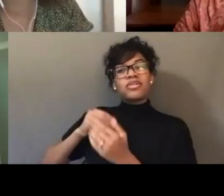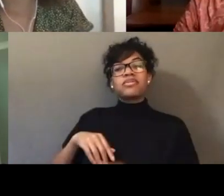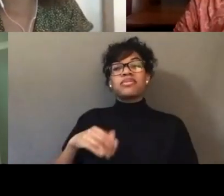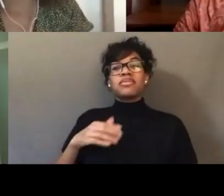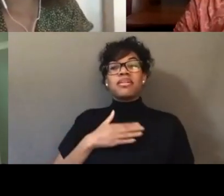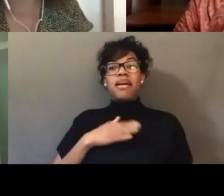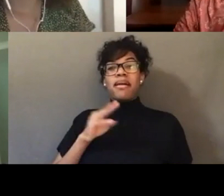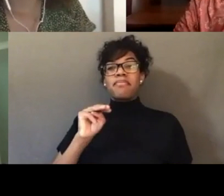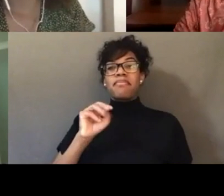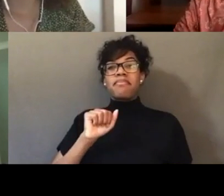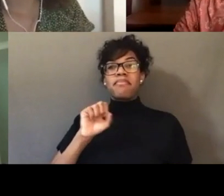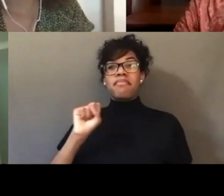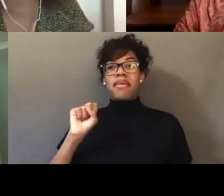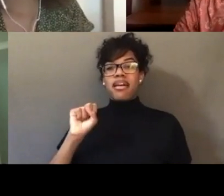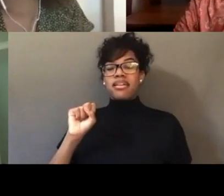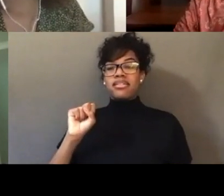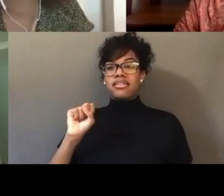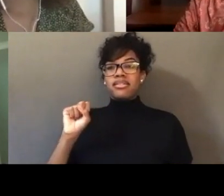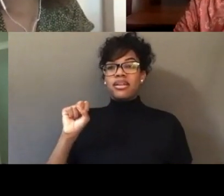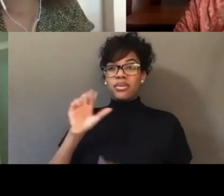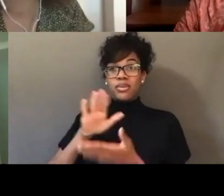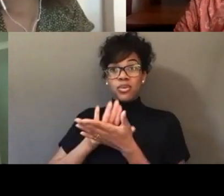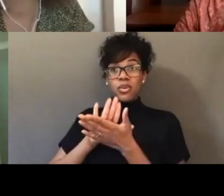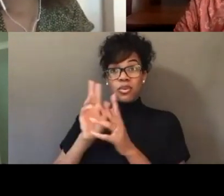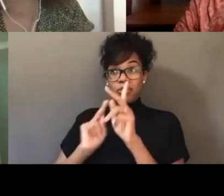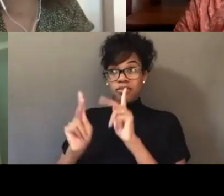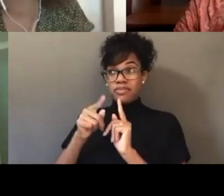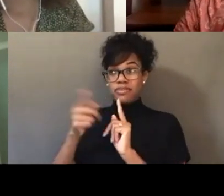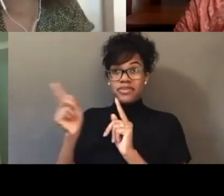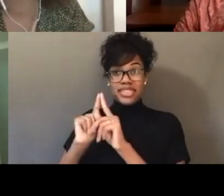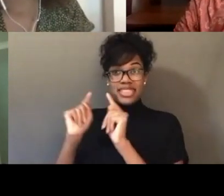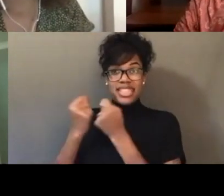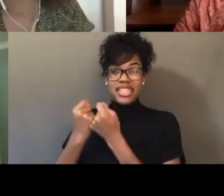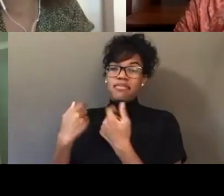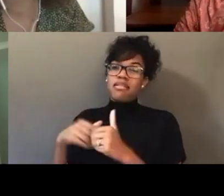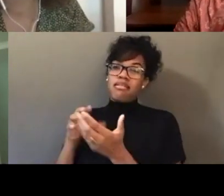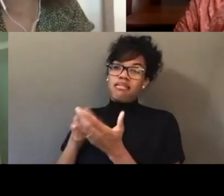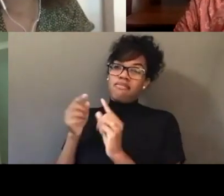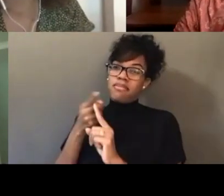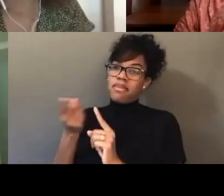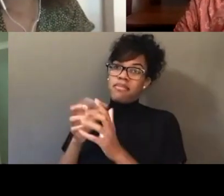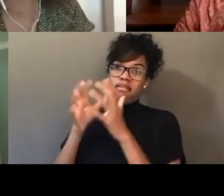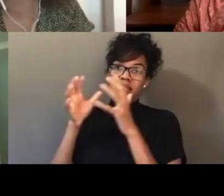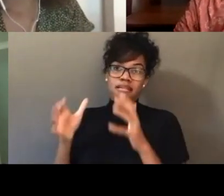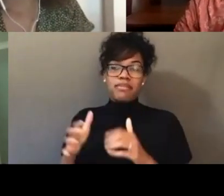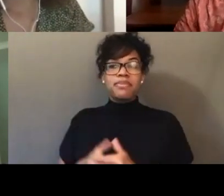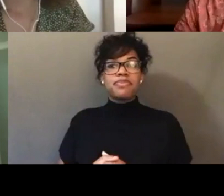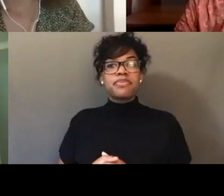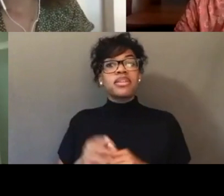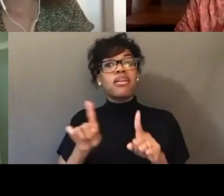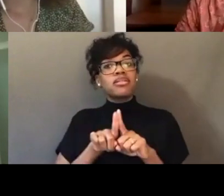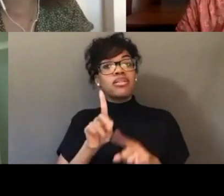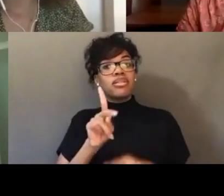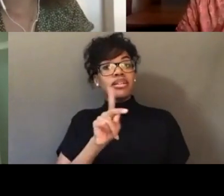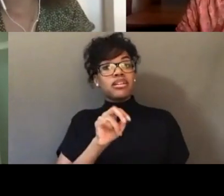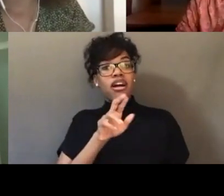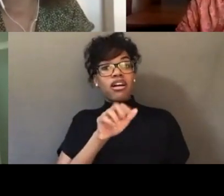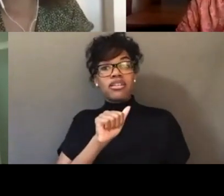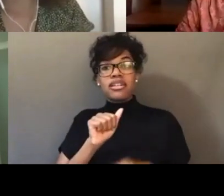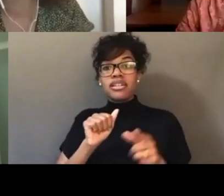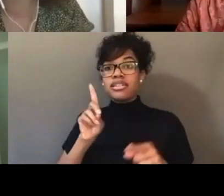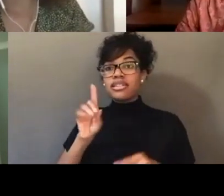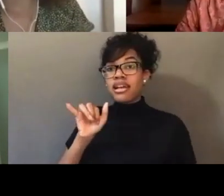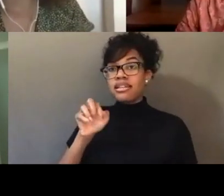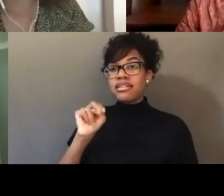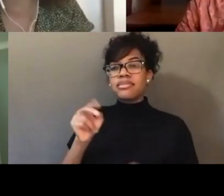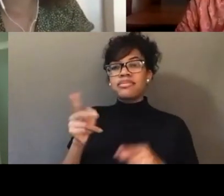Second, though, I'm so inspired by the readings that I heard from Dyan and Kara. And I want to say that it's at the center of anti-racist teaching. It really is